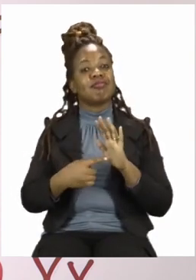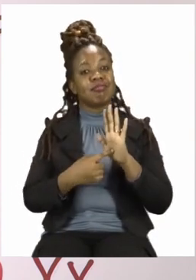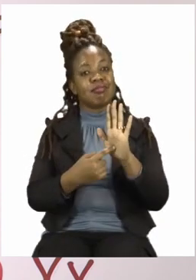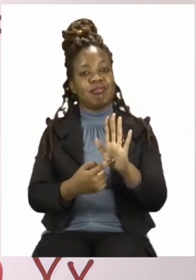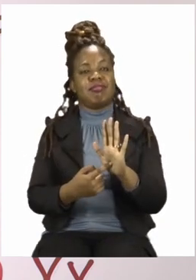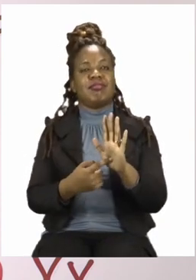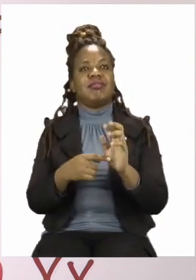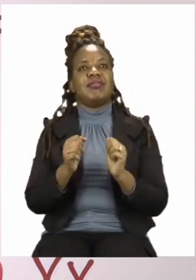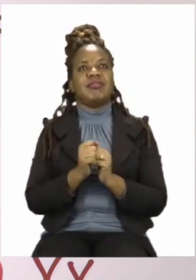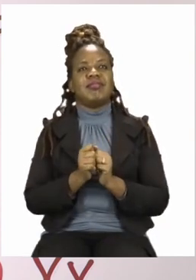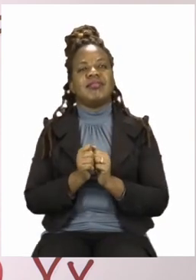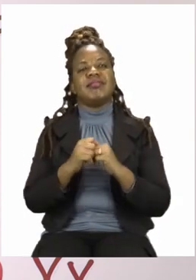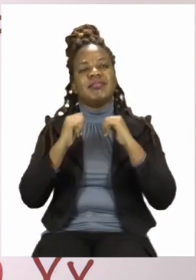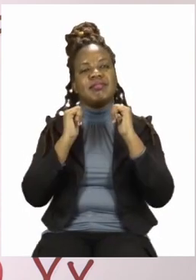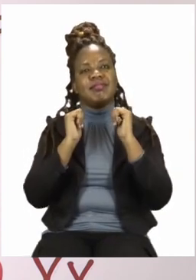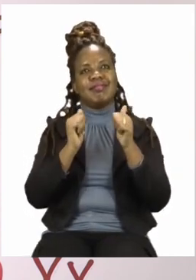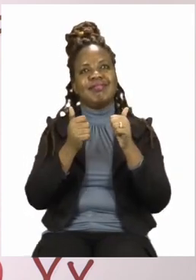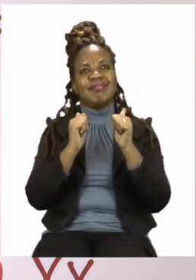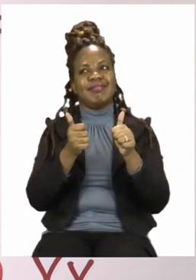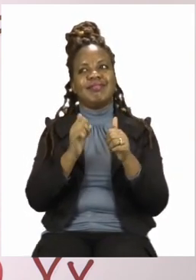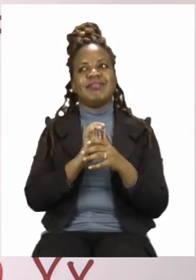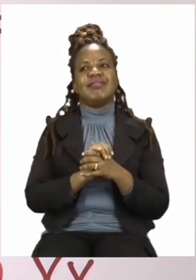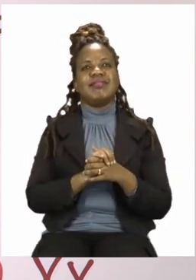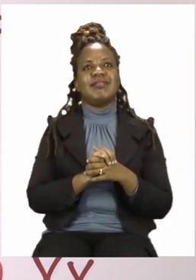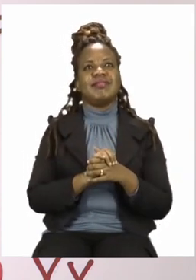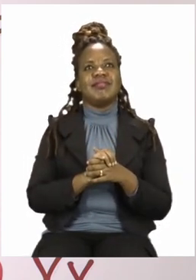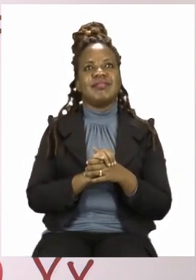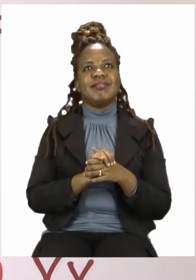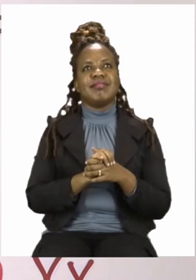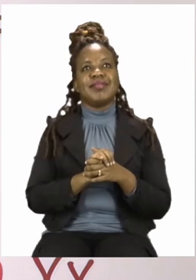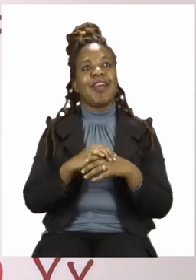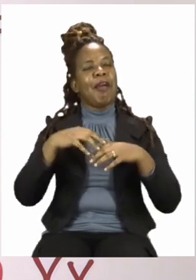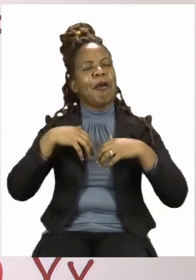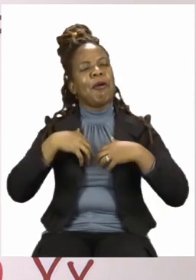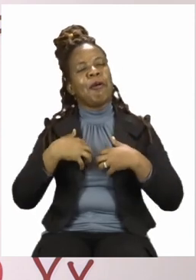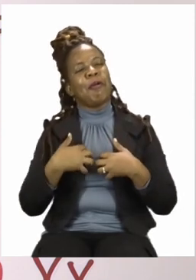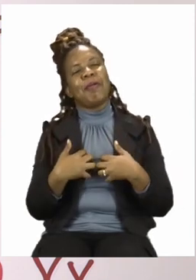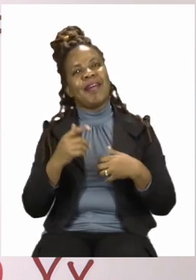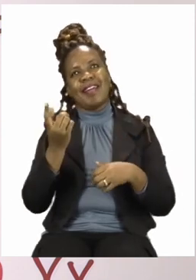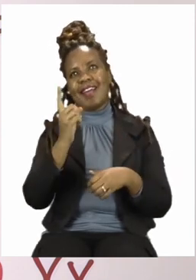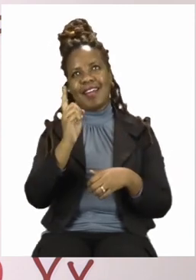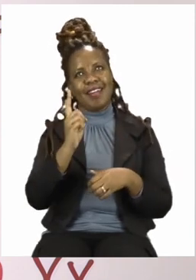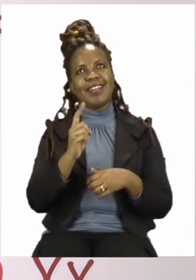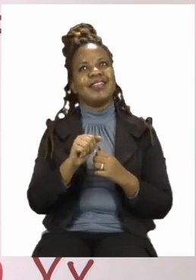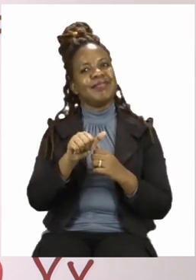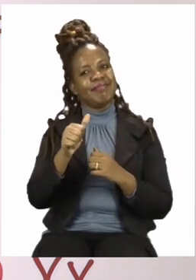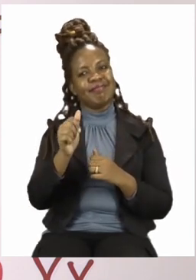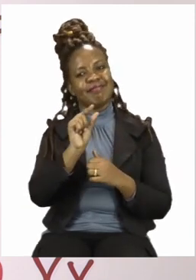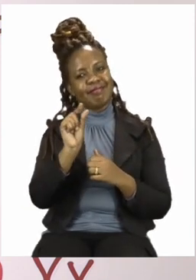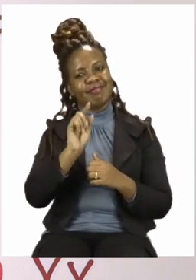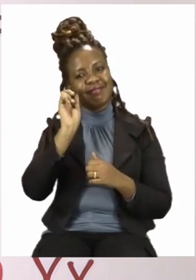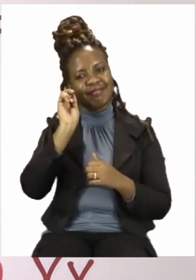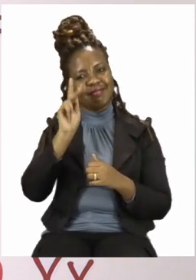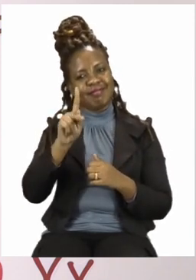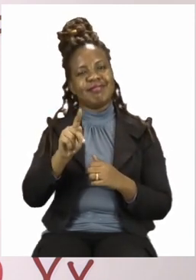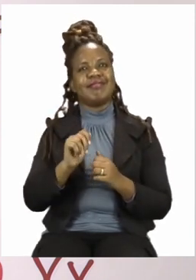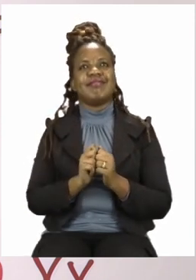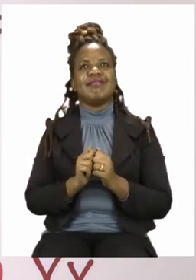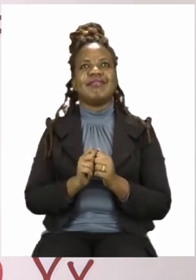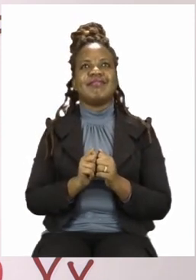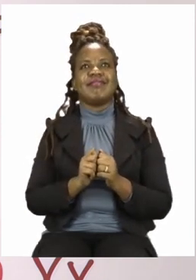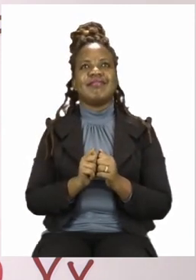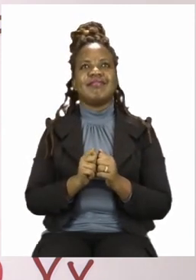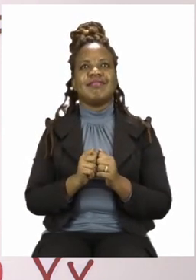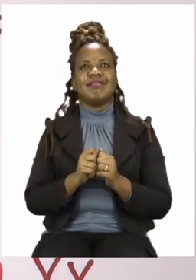Good job, everyone. Don't get tired because we have a lot to do. Now, the next one we want to do